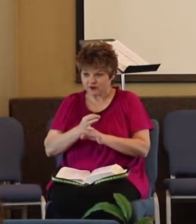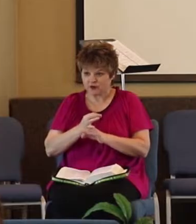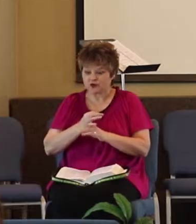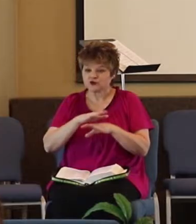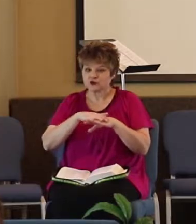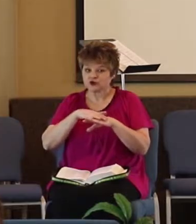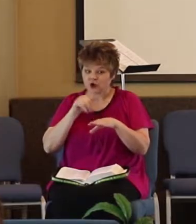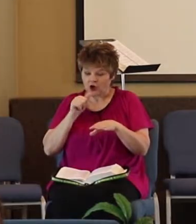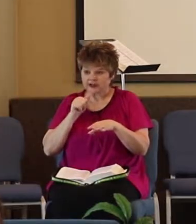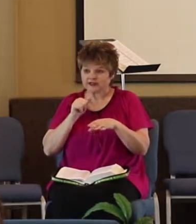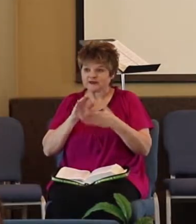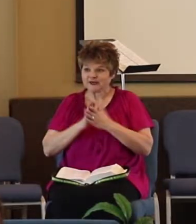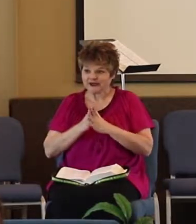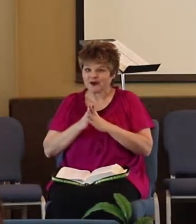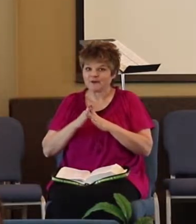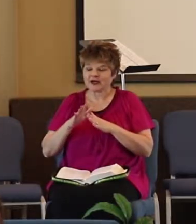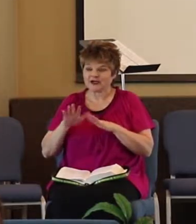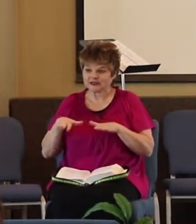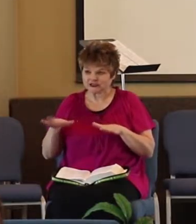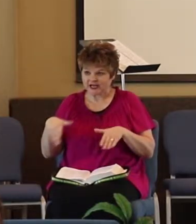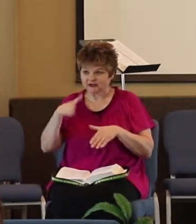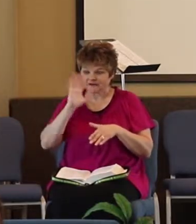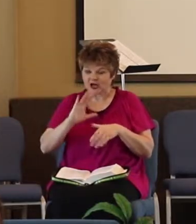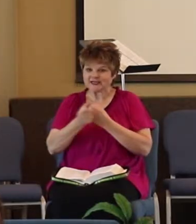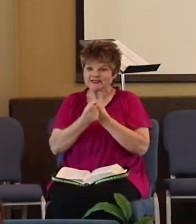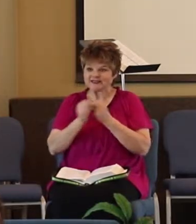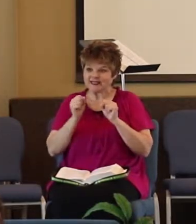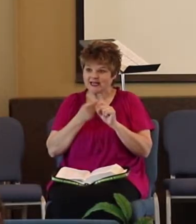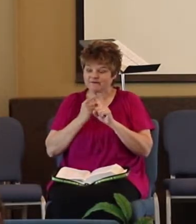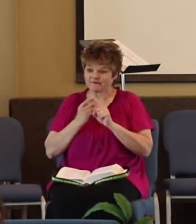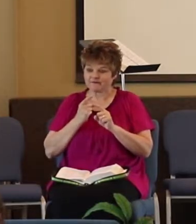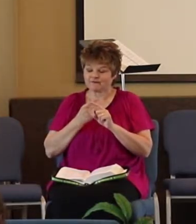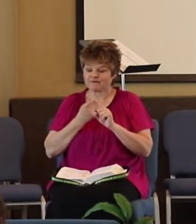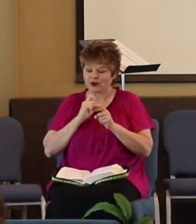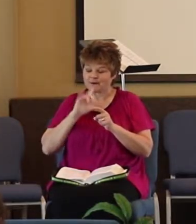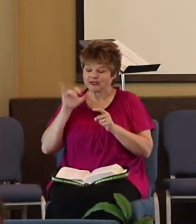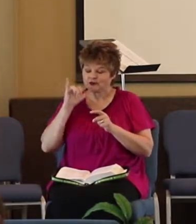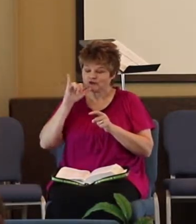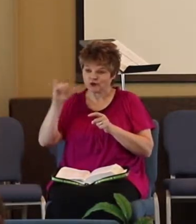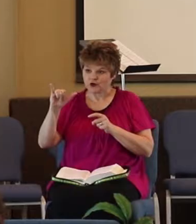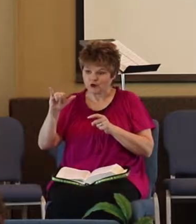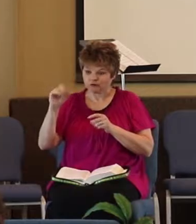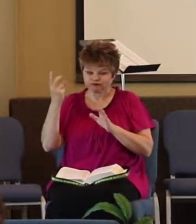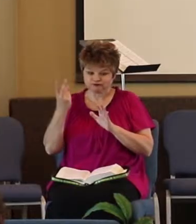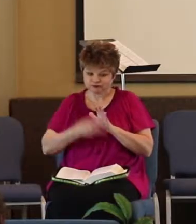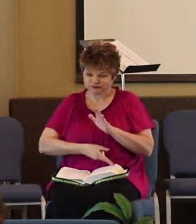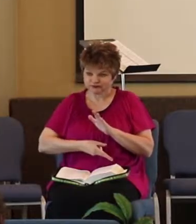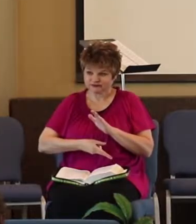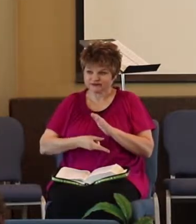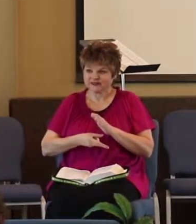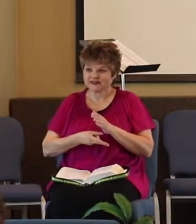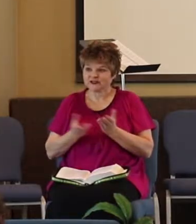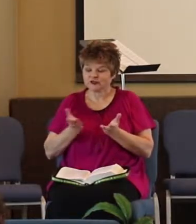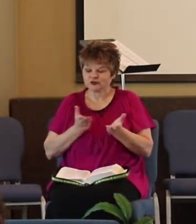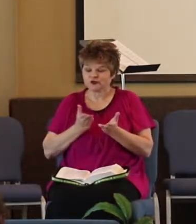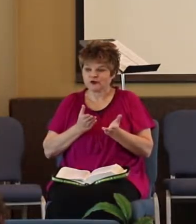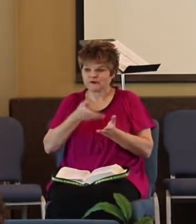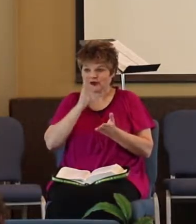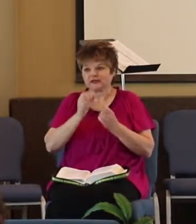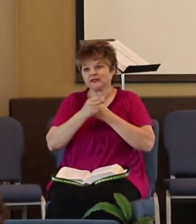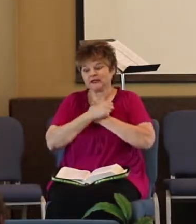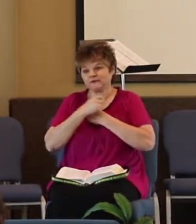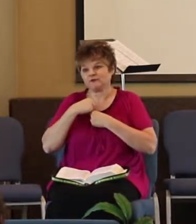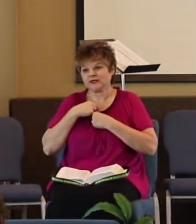the calling to be a child of God, saved from eternal damnation, to serve a God who loves me and who loves the world?